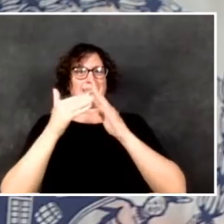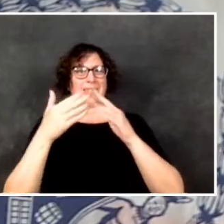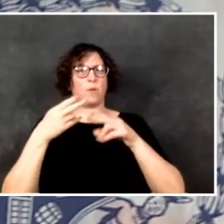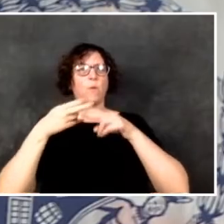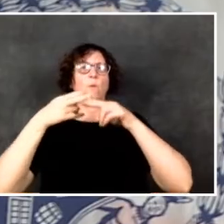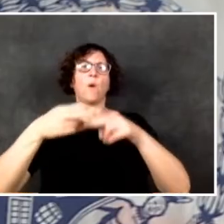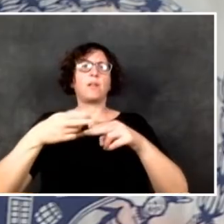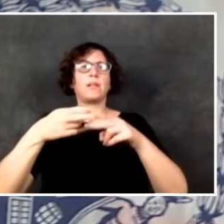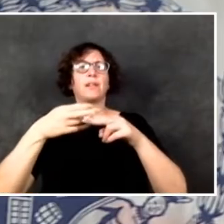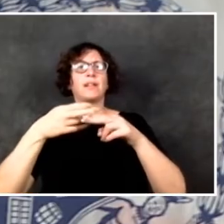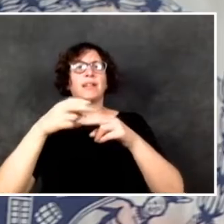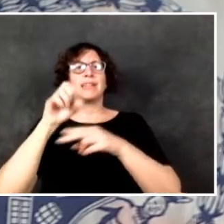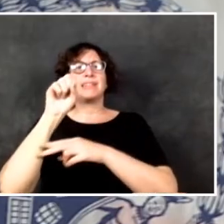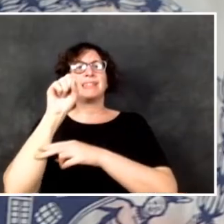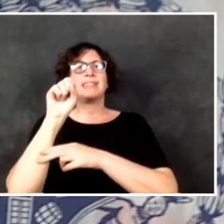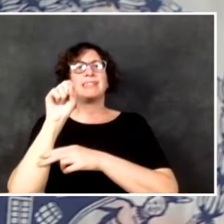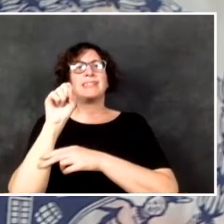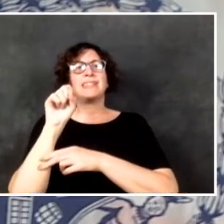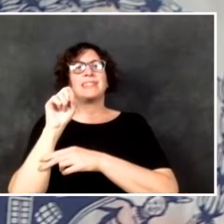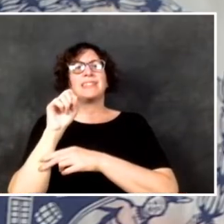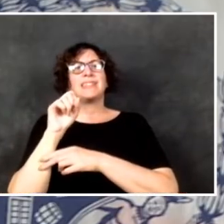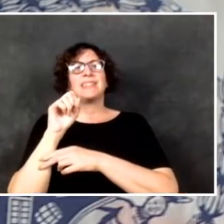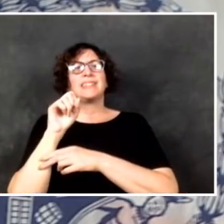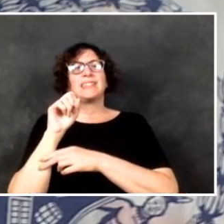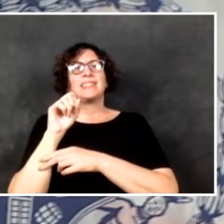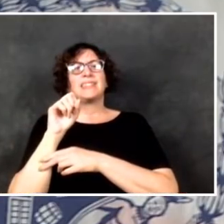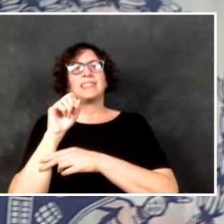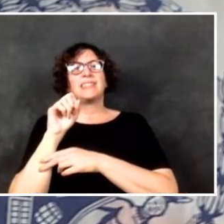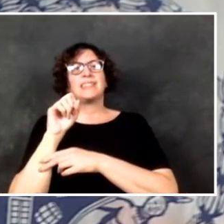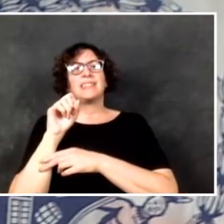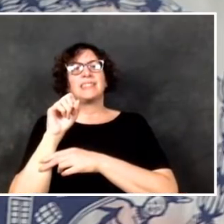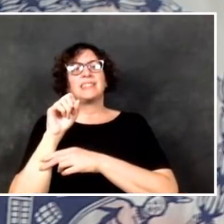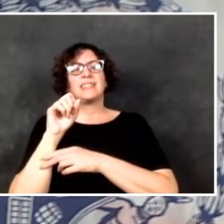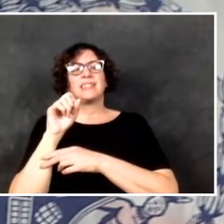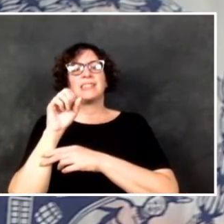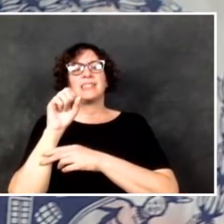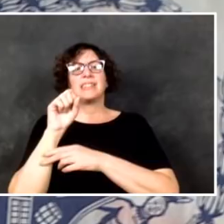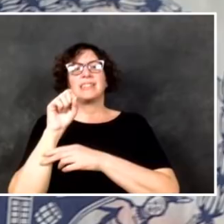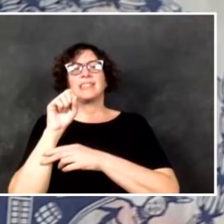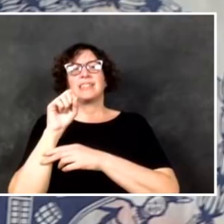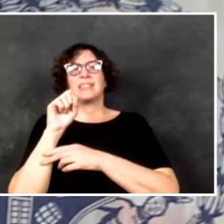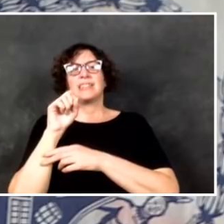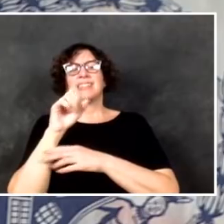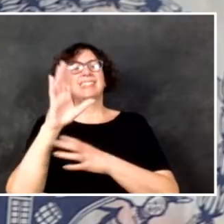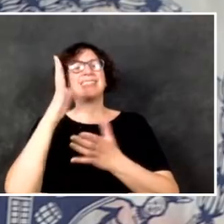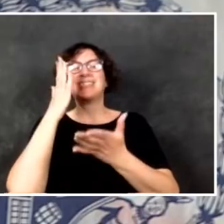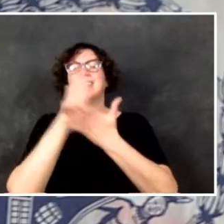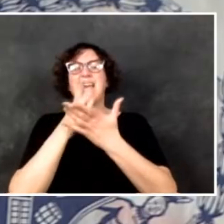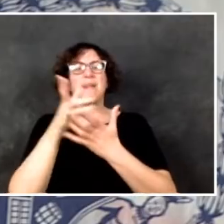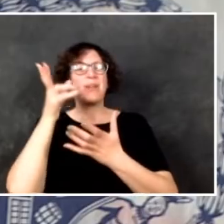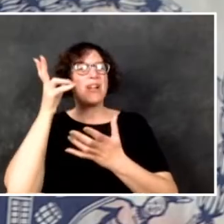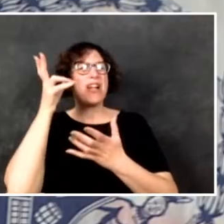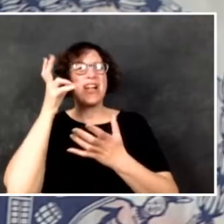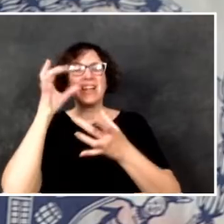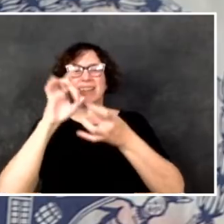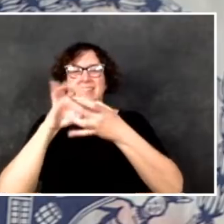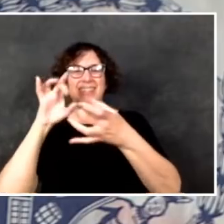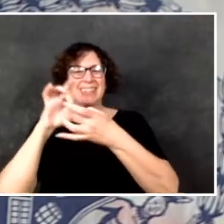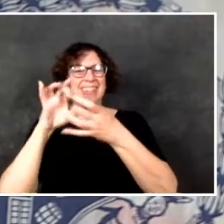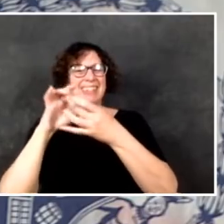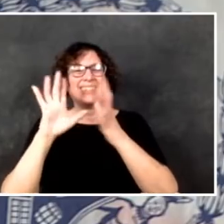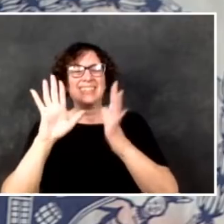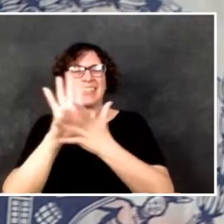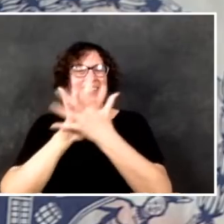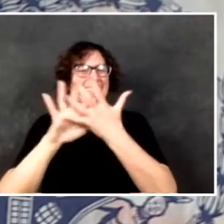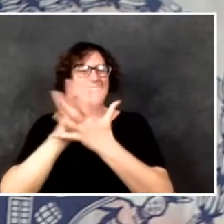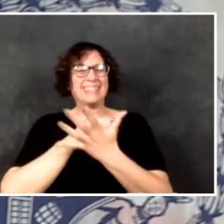hear. Sorry, Abu, can you Yeah, there's something wrong with your line. Could you- Something's moving that's causing a sound. Could you stay real still and